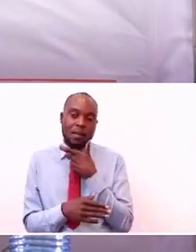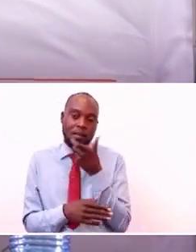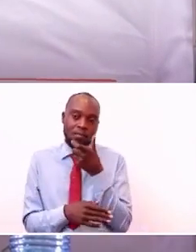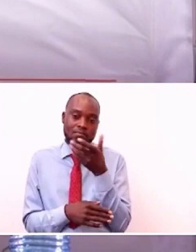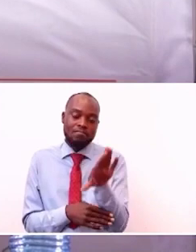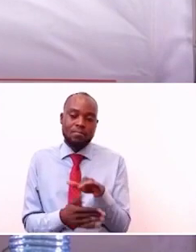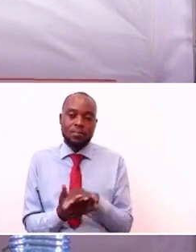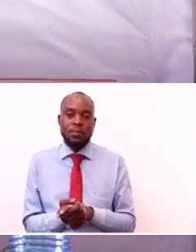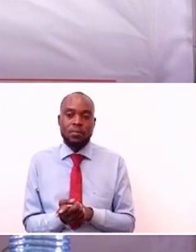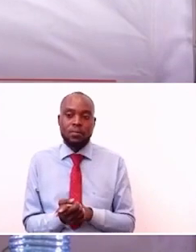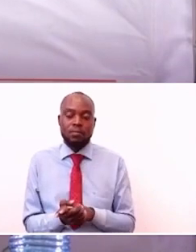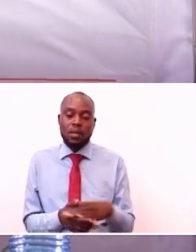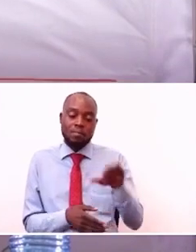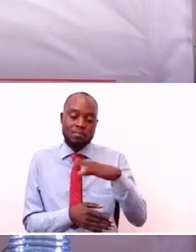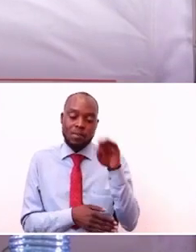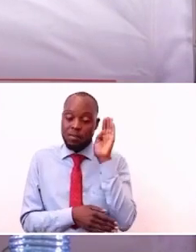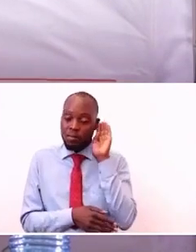heard about the